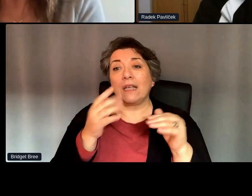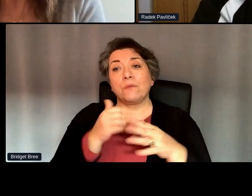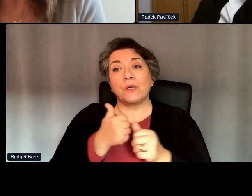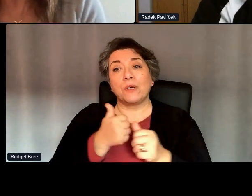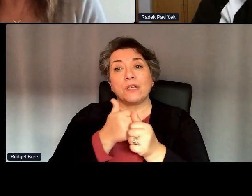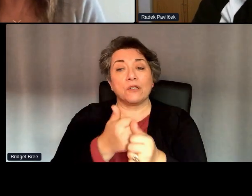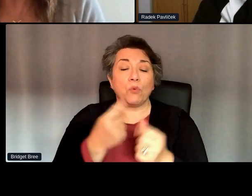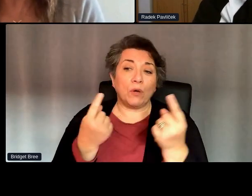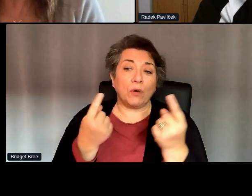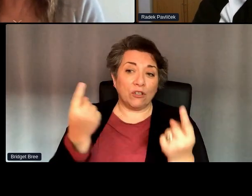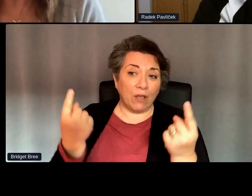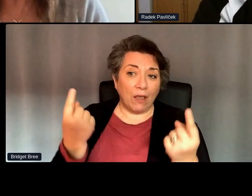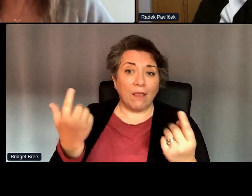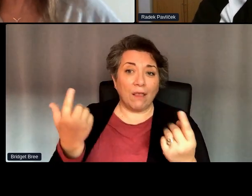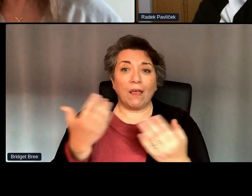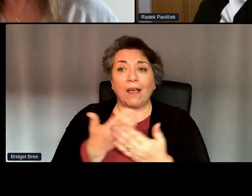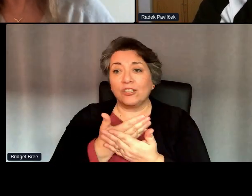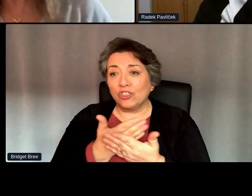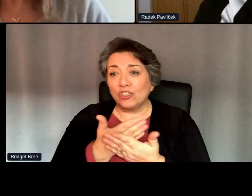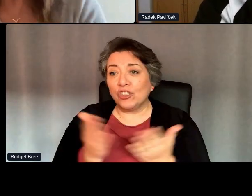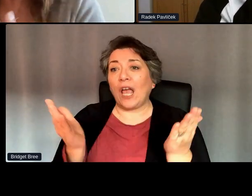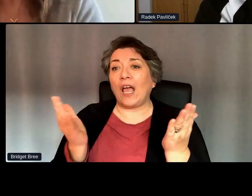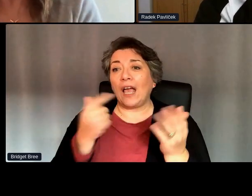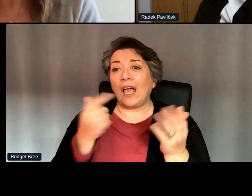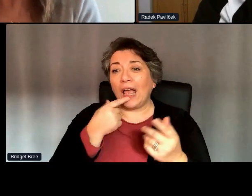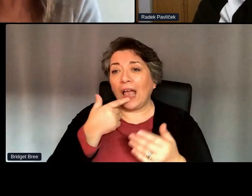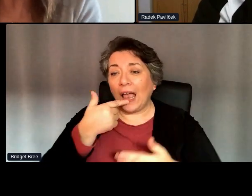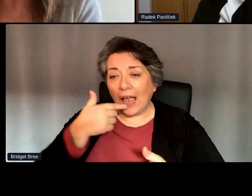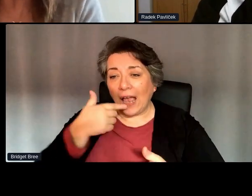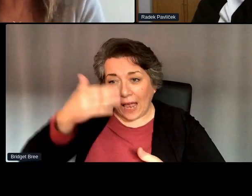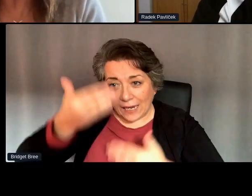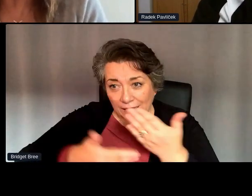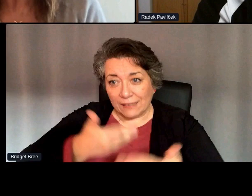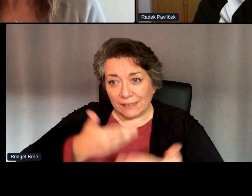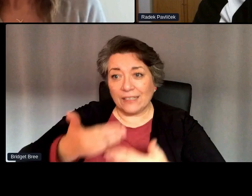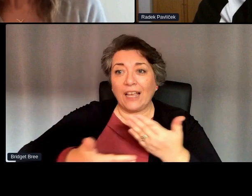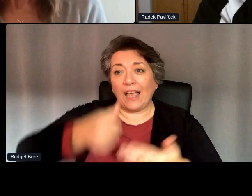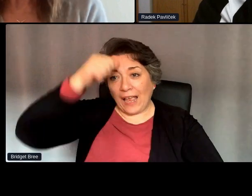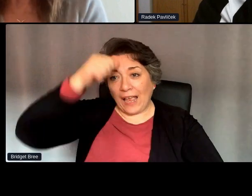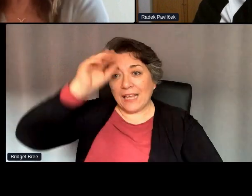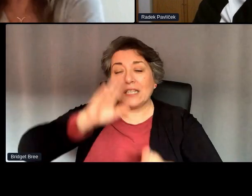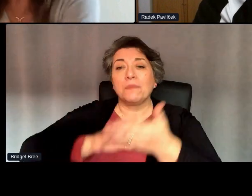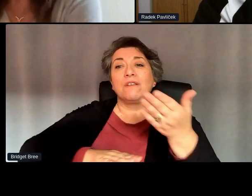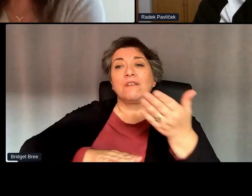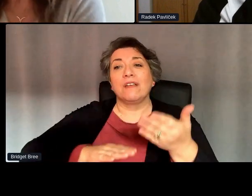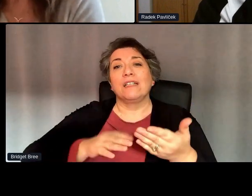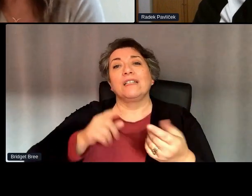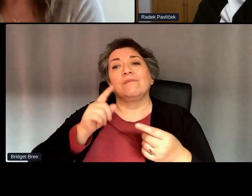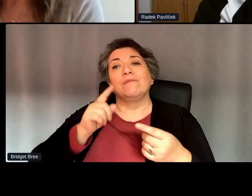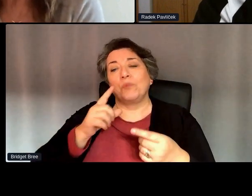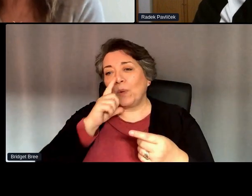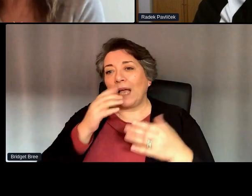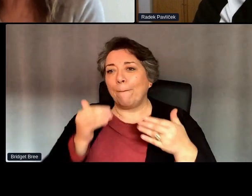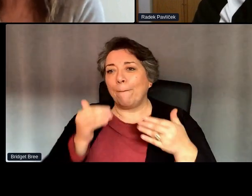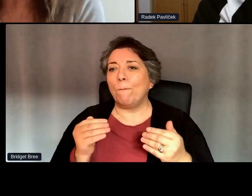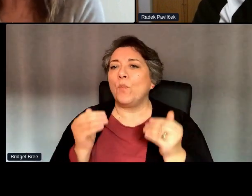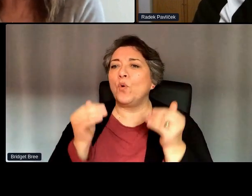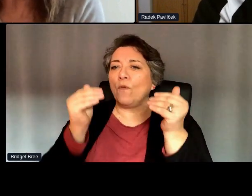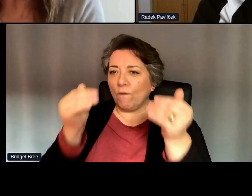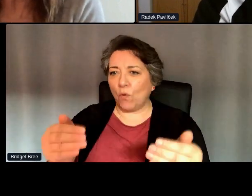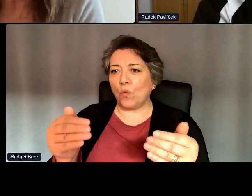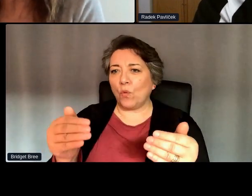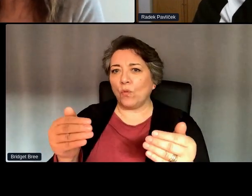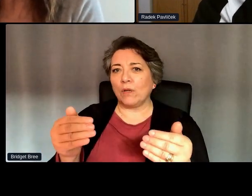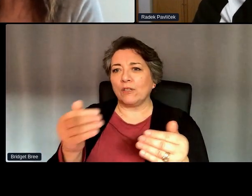share experience, I think that is when this whole thing can move forward and we can potentially achieve a more inclusive